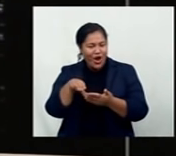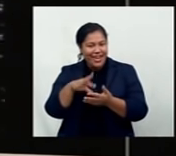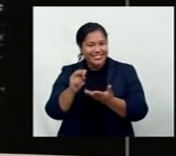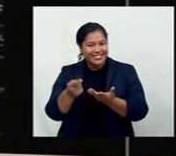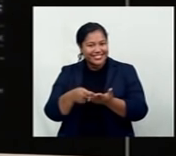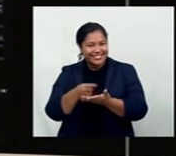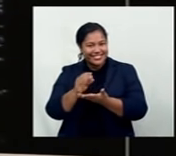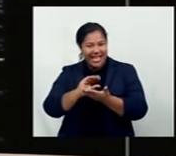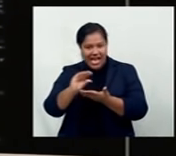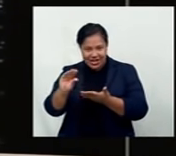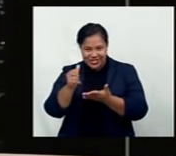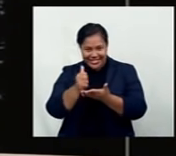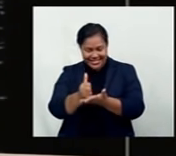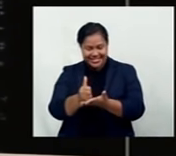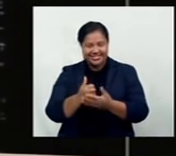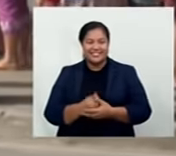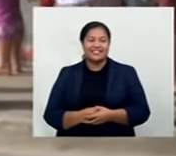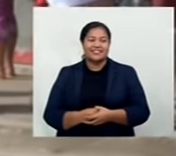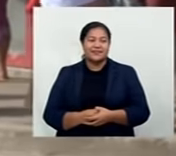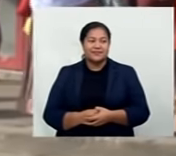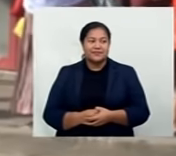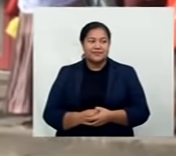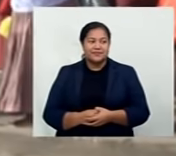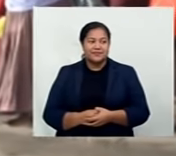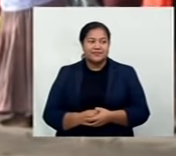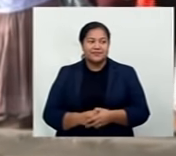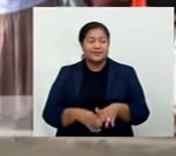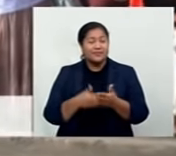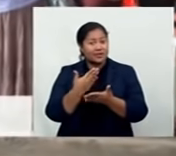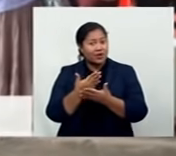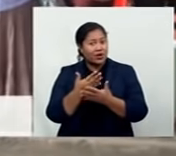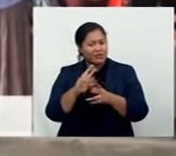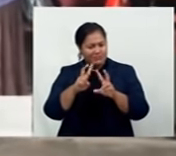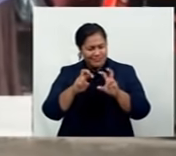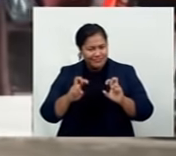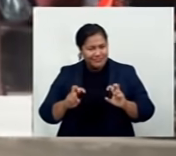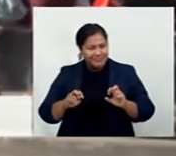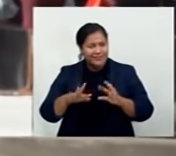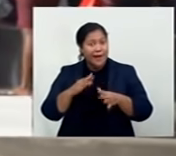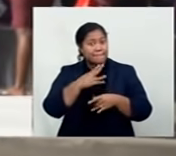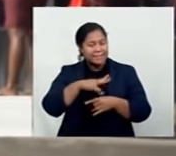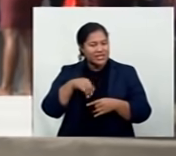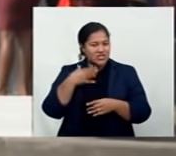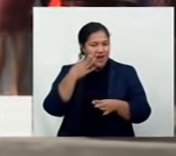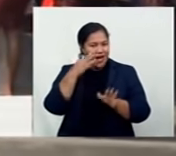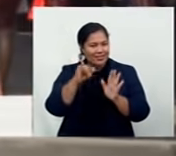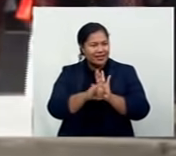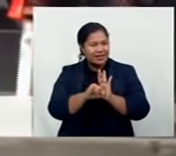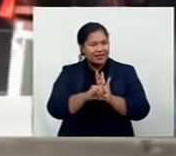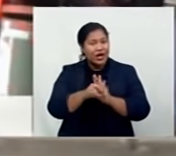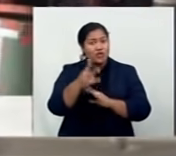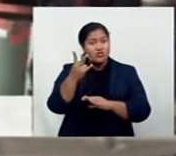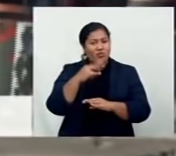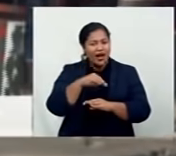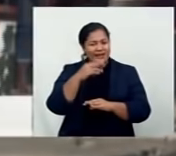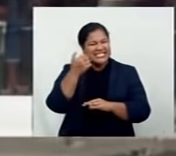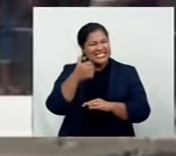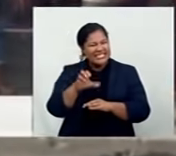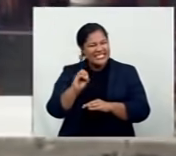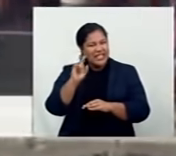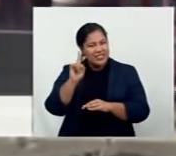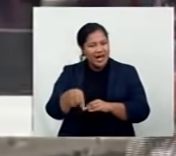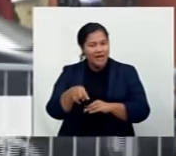assistance. Kuroitandulala reports. Based on initial assessment, the ministry has identified that 260,000